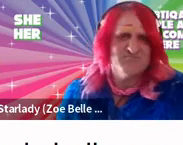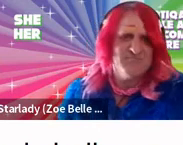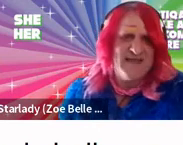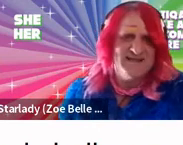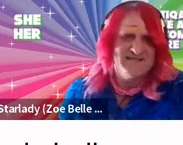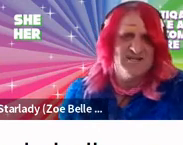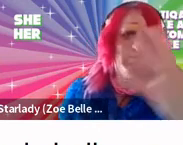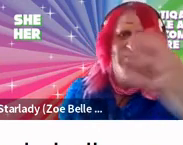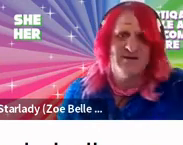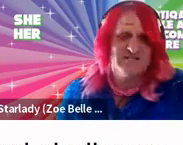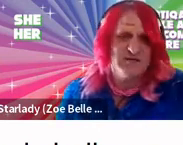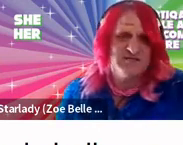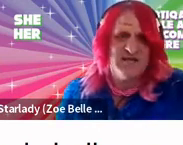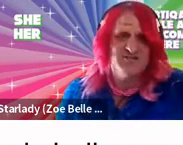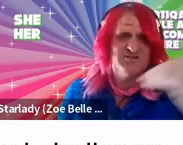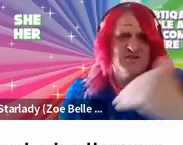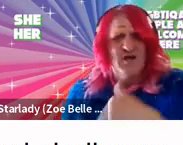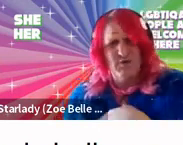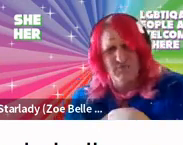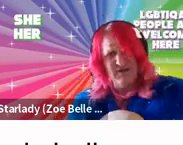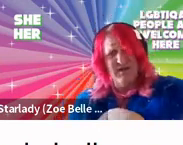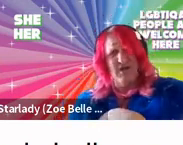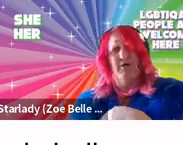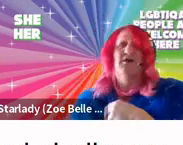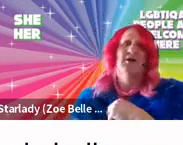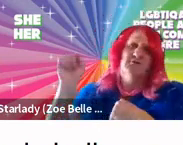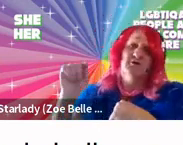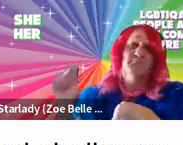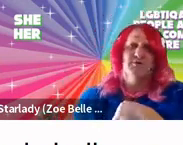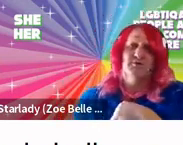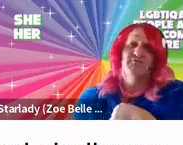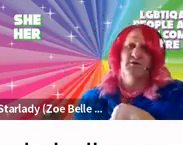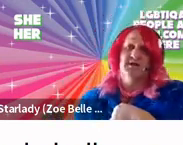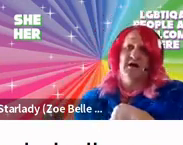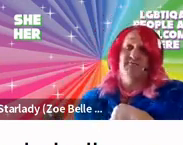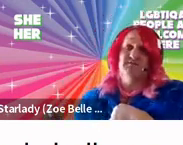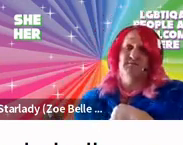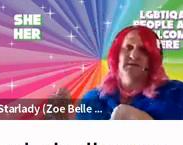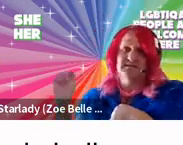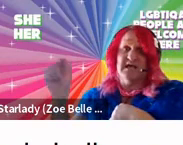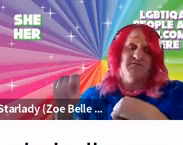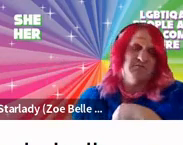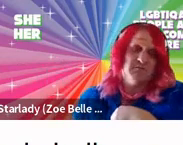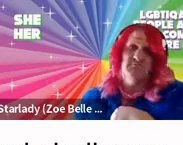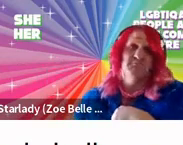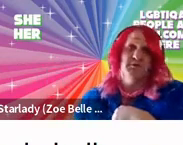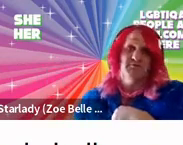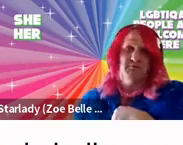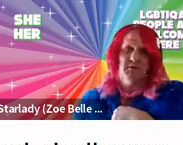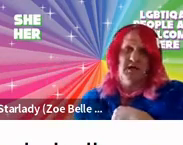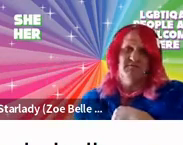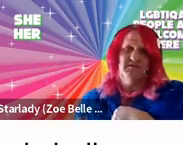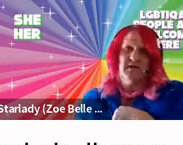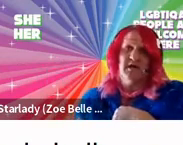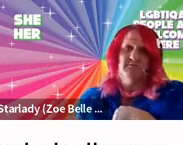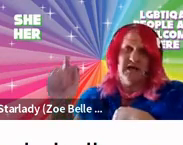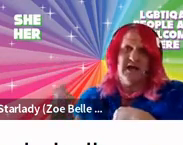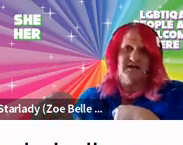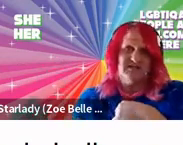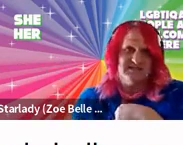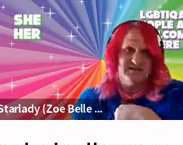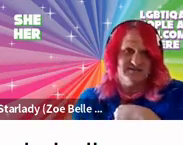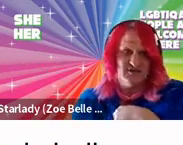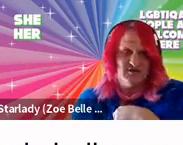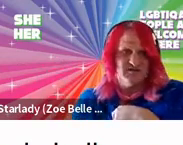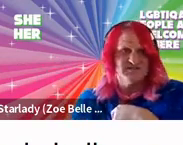woman doesn't meet, you know, our expectations, we're really going, you're not beautiful enough to be safe. You're not beautiful enough to be able